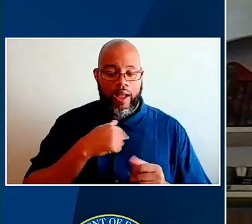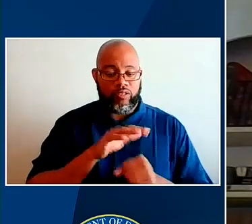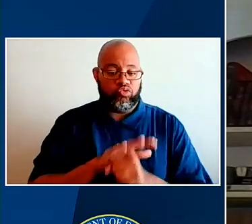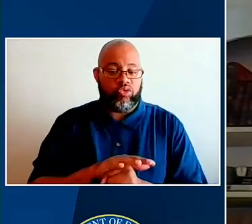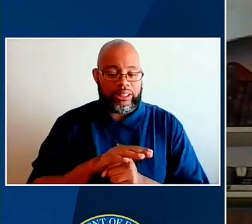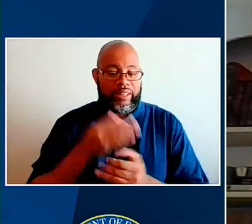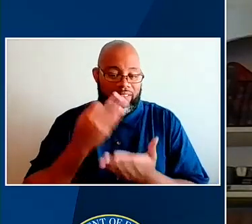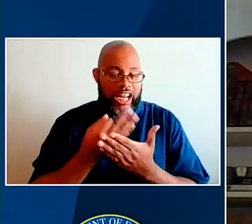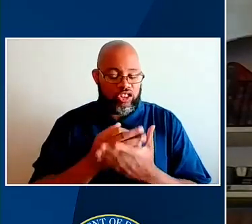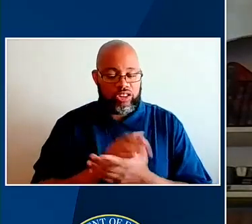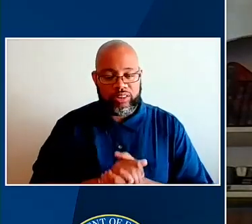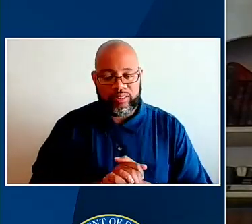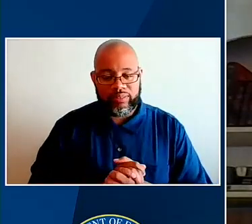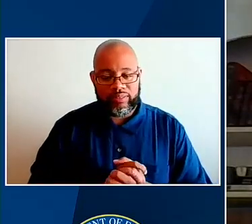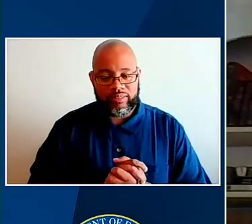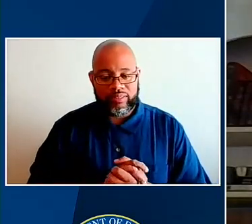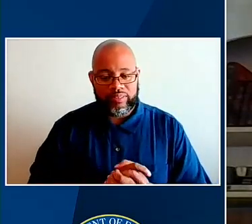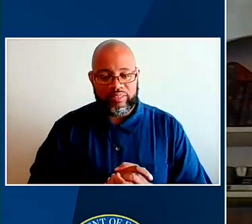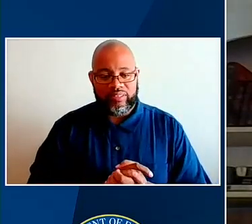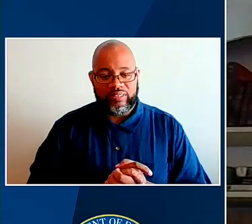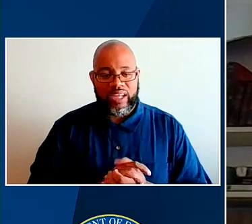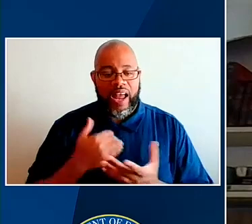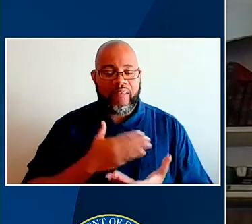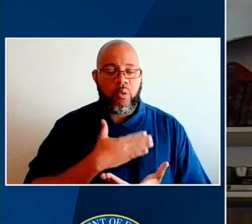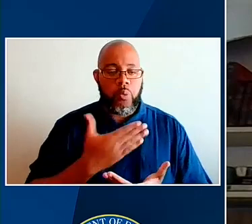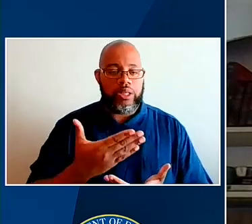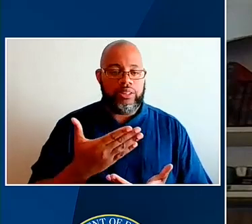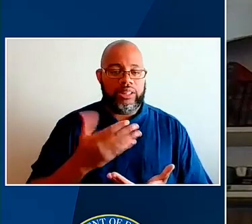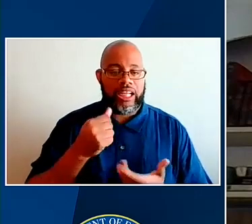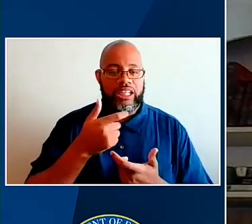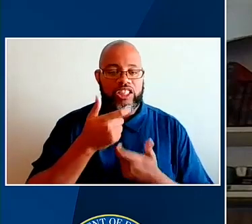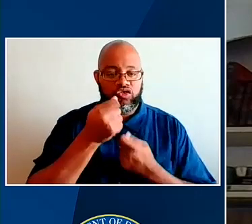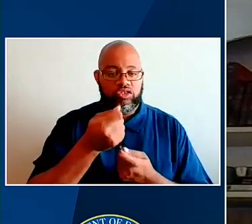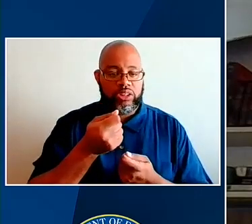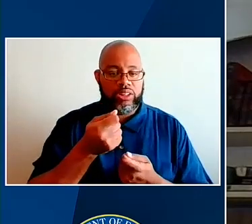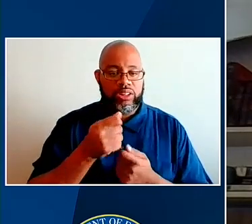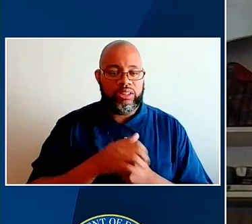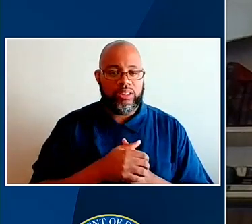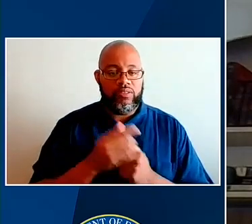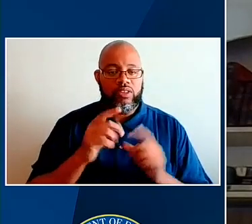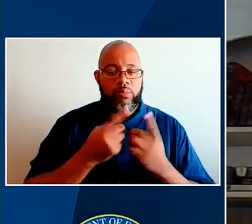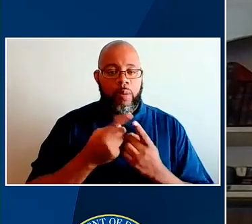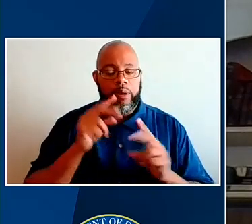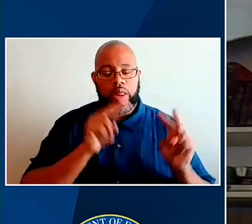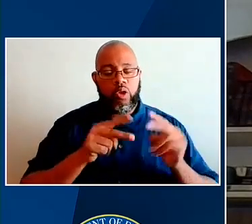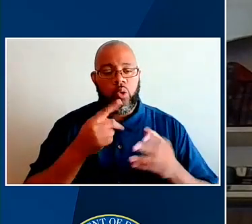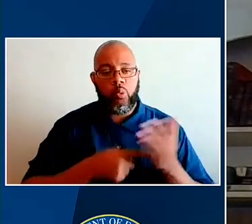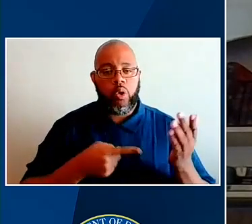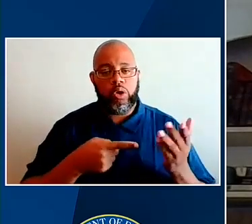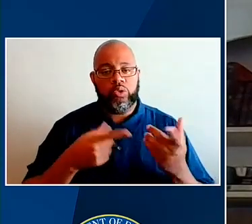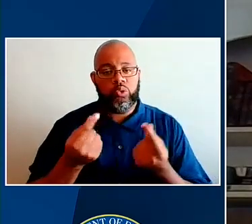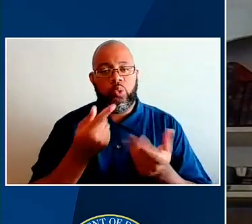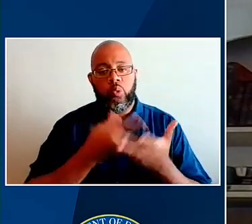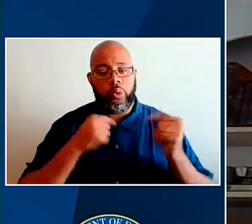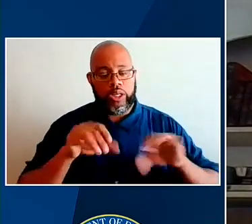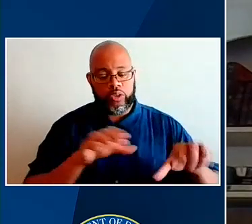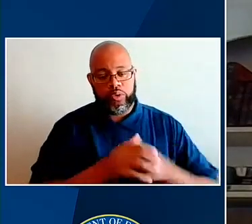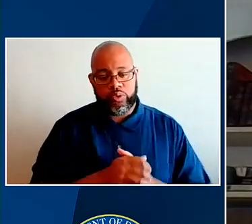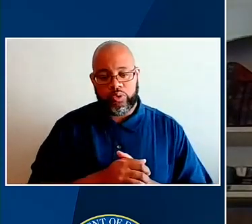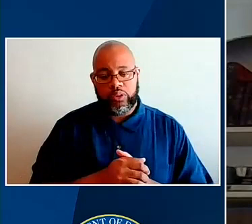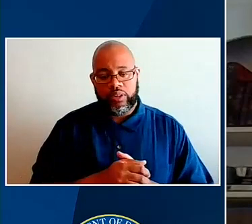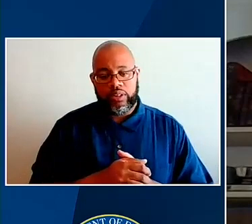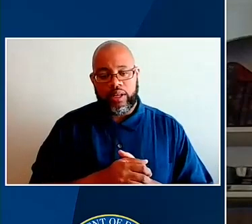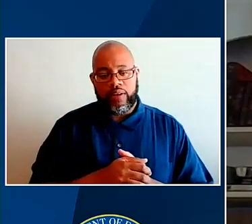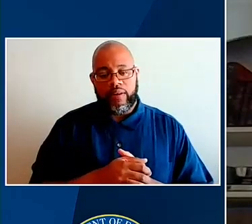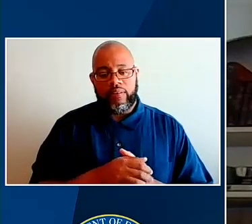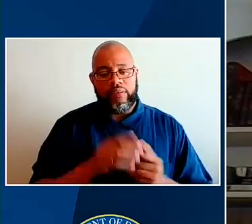that there is a willingness and an interest on the part of the department to looking at doing whatever we can do to facilitate the,